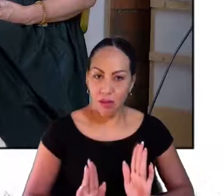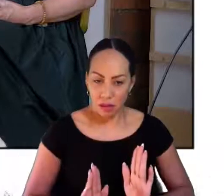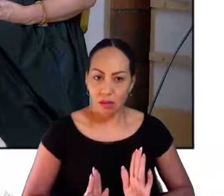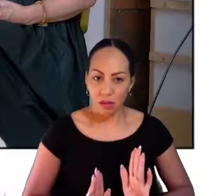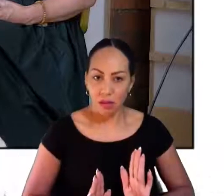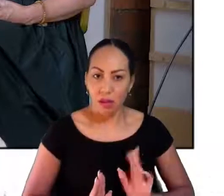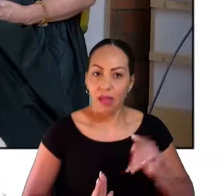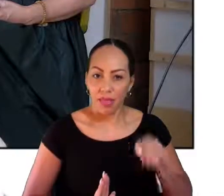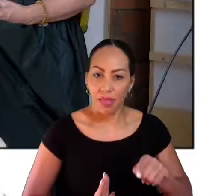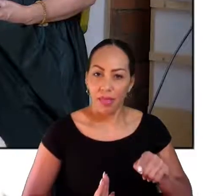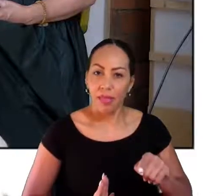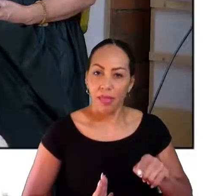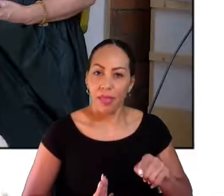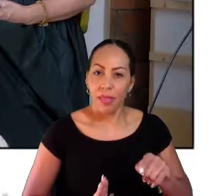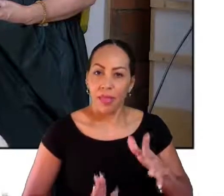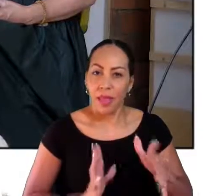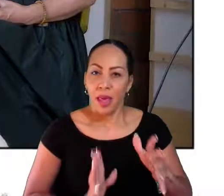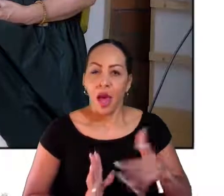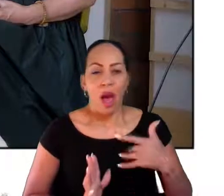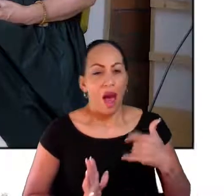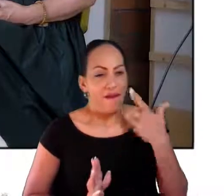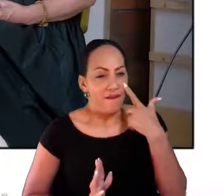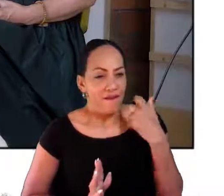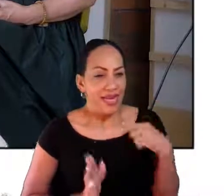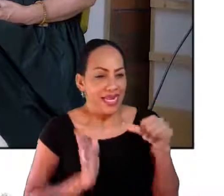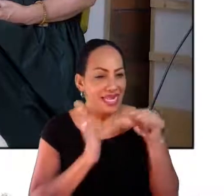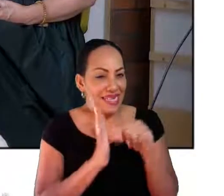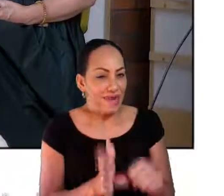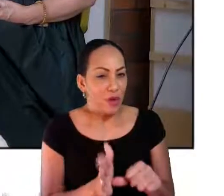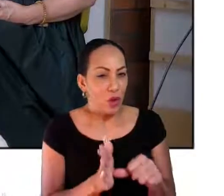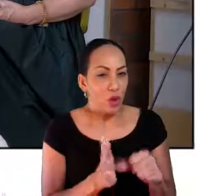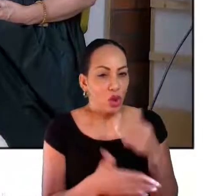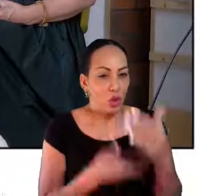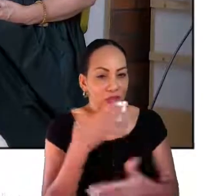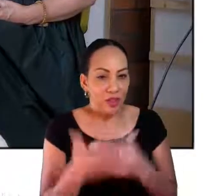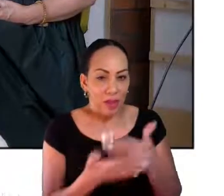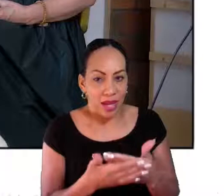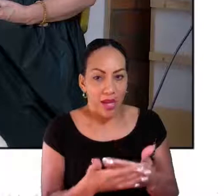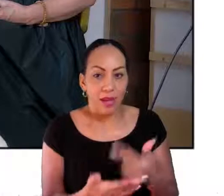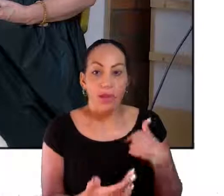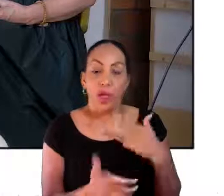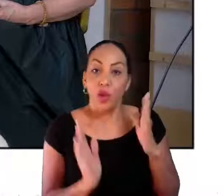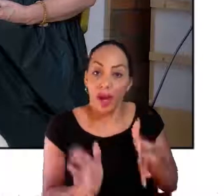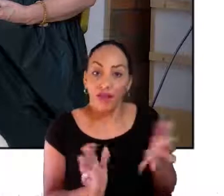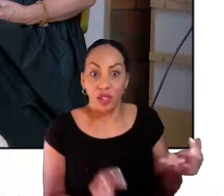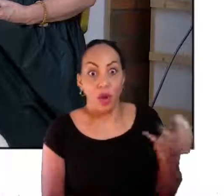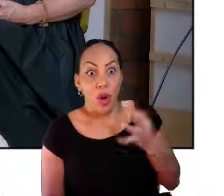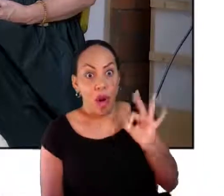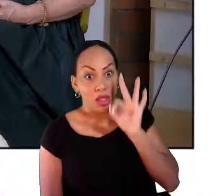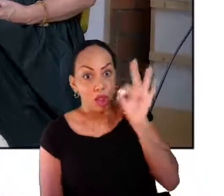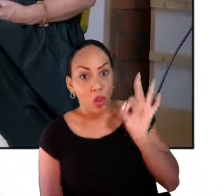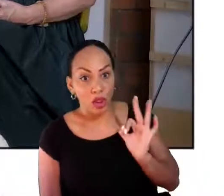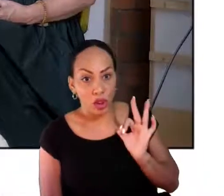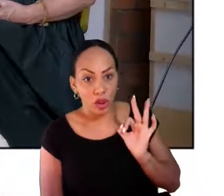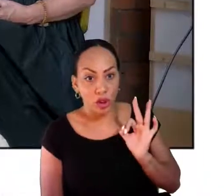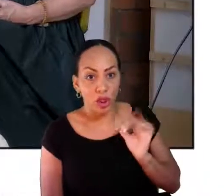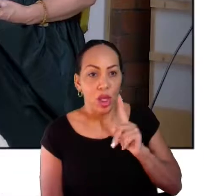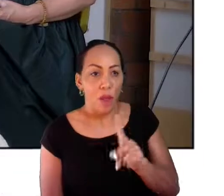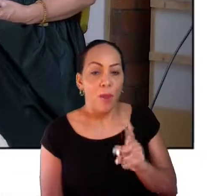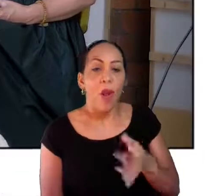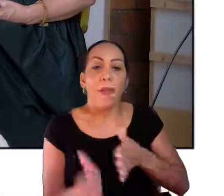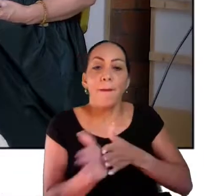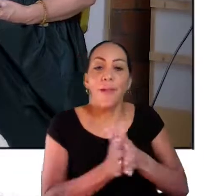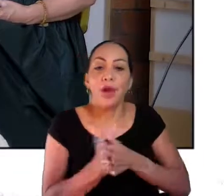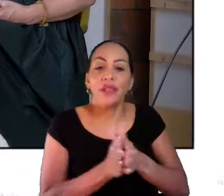And I find it difficult to explain out to people, but I think the actions are all the same. If you've asked the same questions together, they might look really different, but the motivators for those